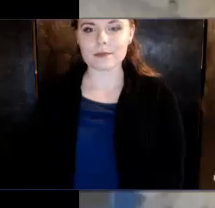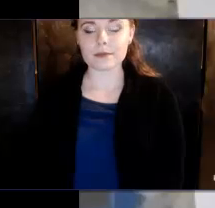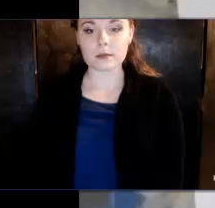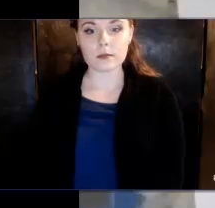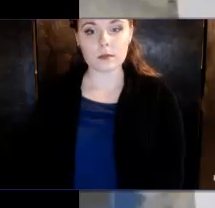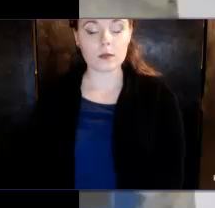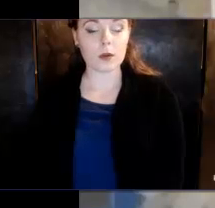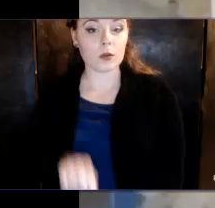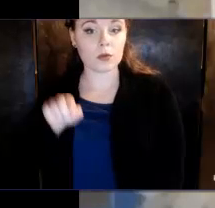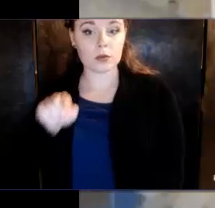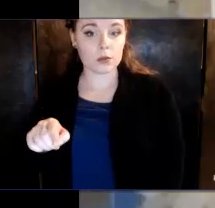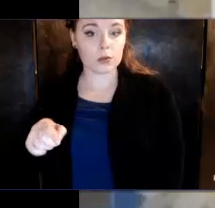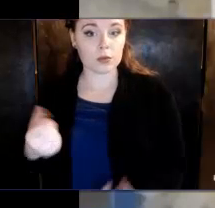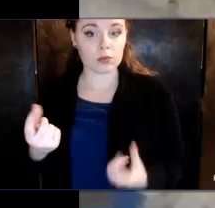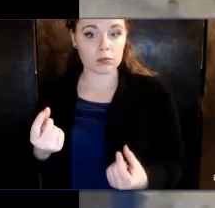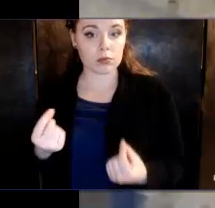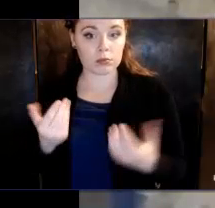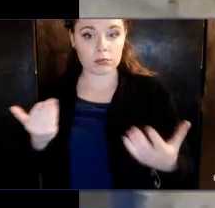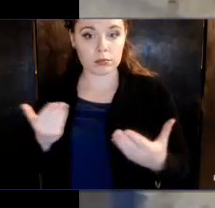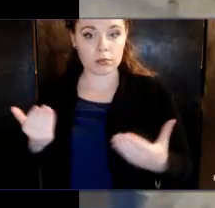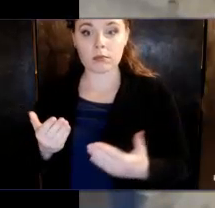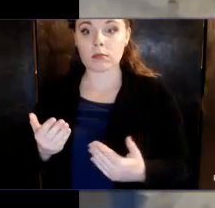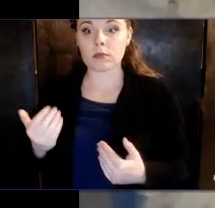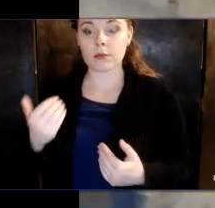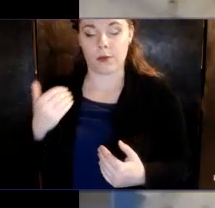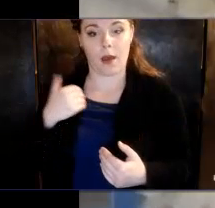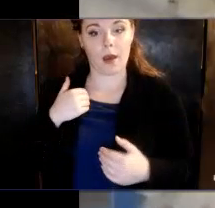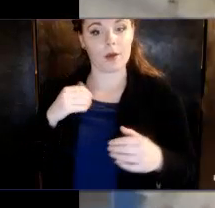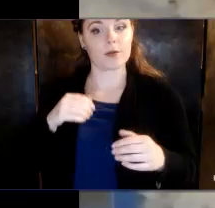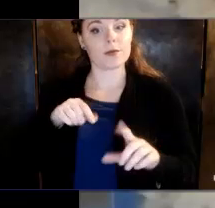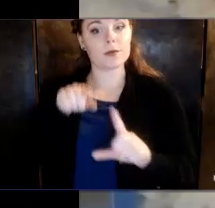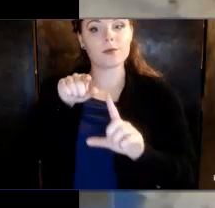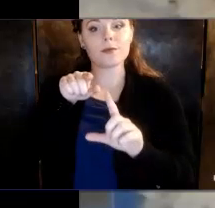But what you're going to do today is have a triangle like this.